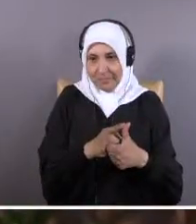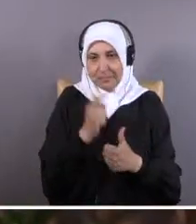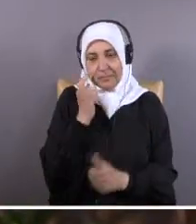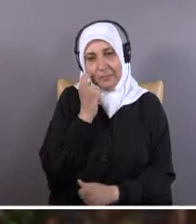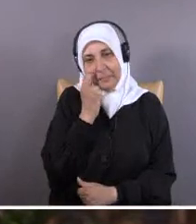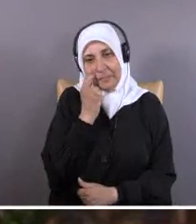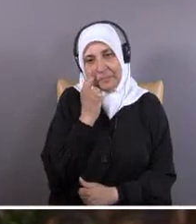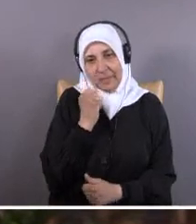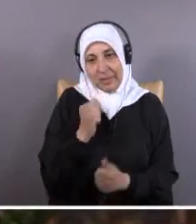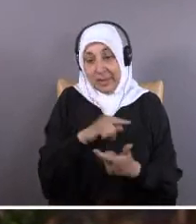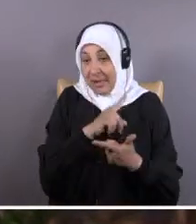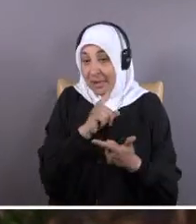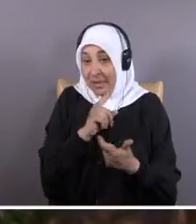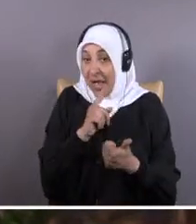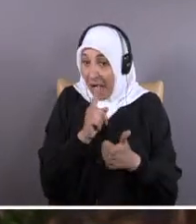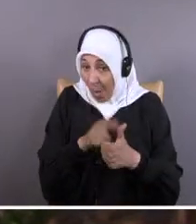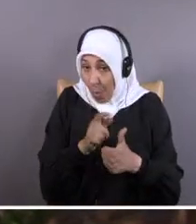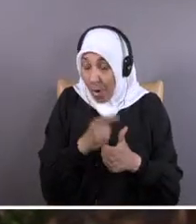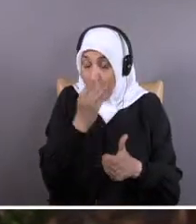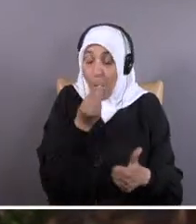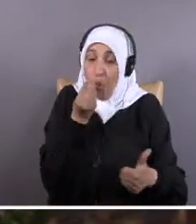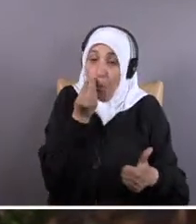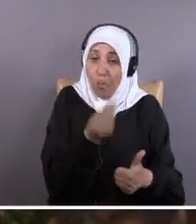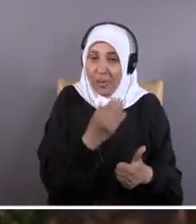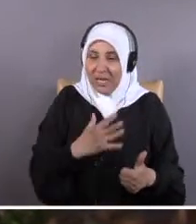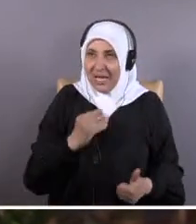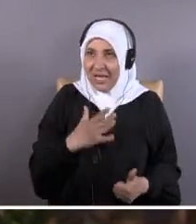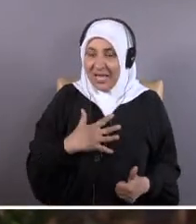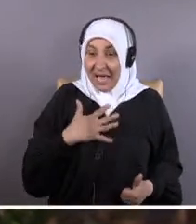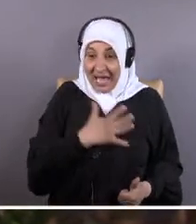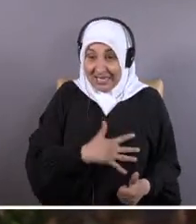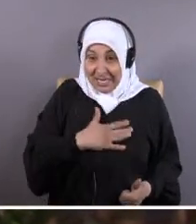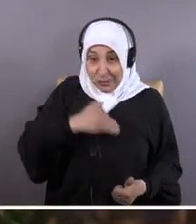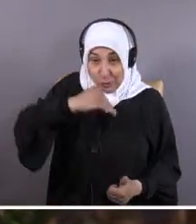Love is a powerful feeling.